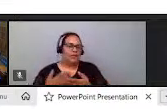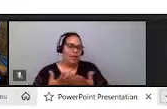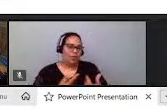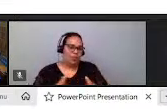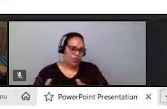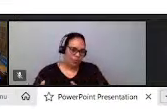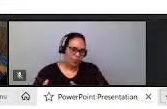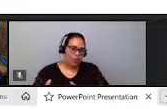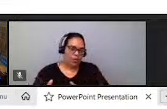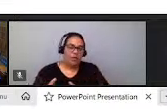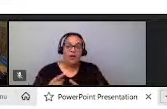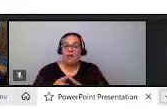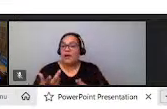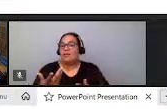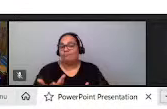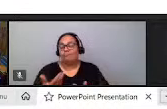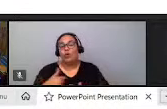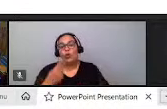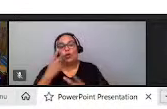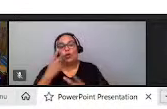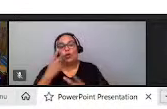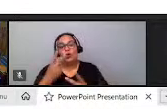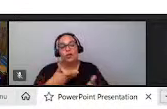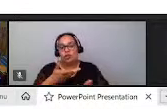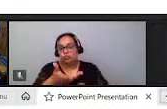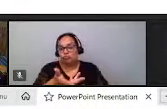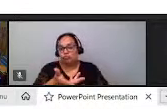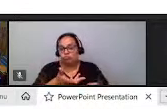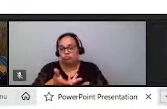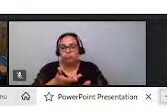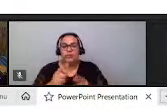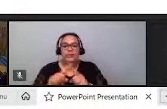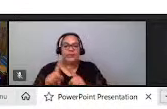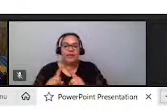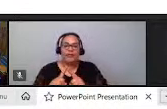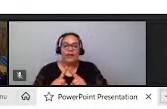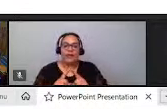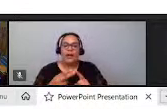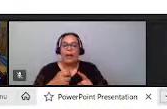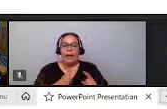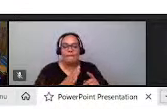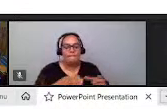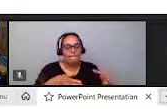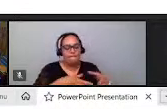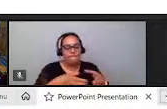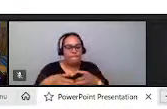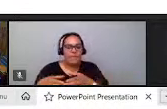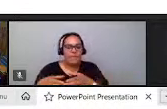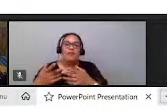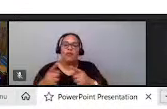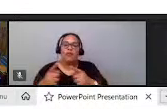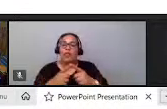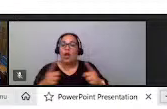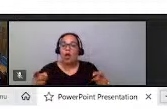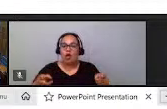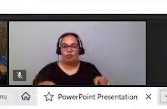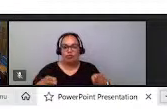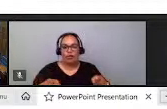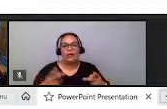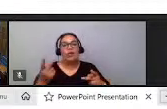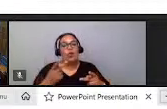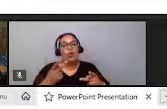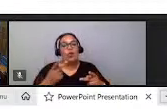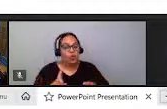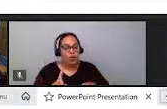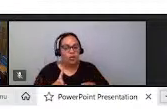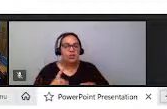um hence we are looking at at consolidating on the different hubs so that we can be able to run the longer trains and also